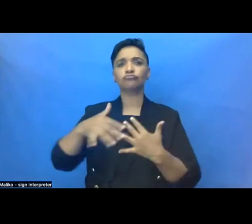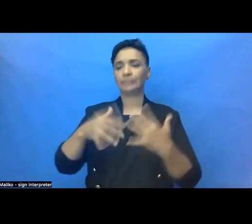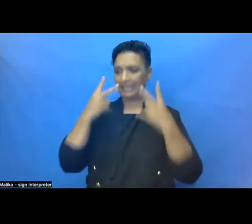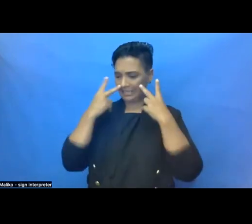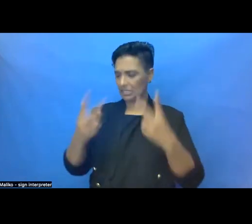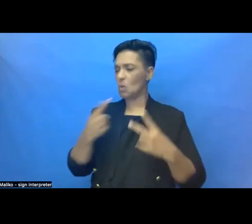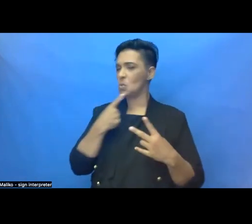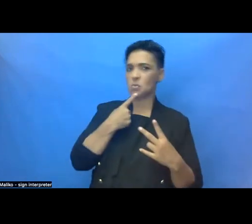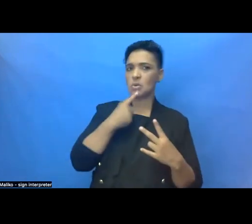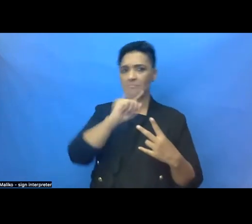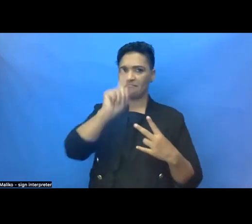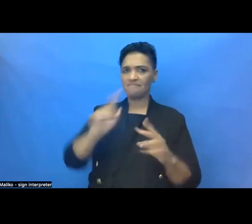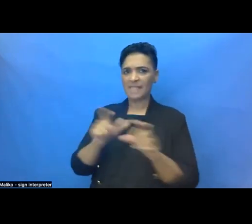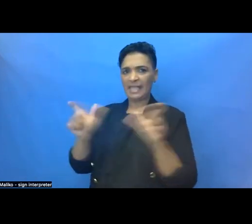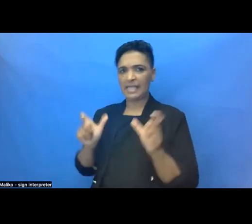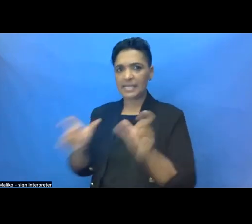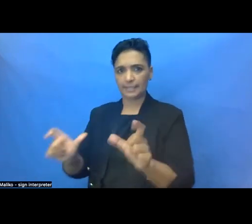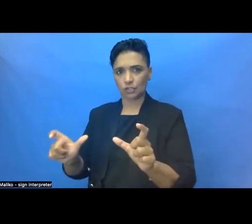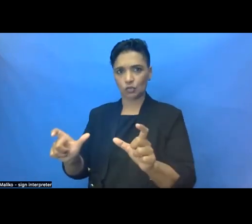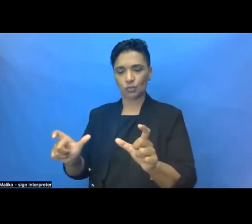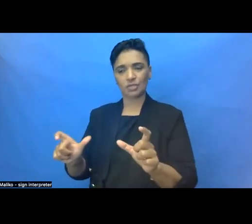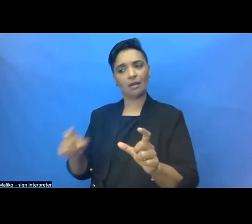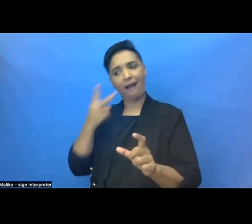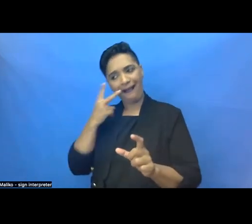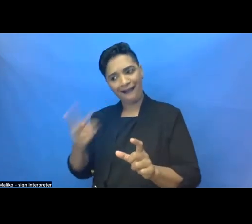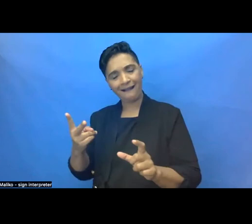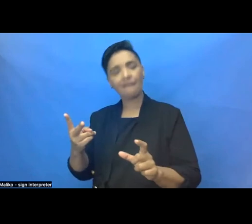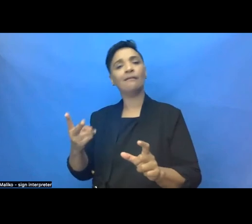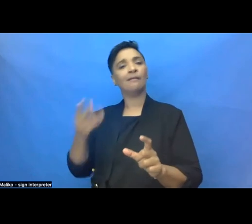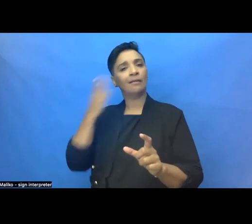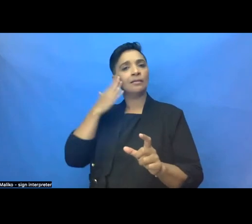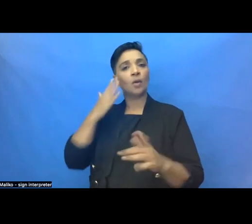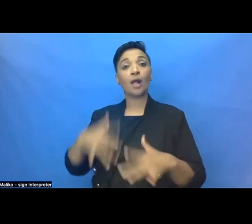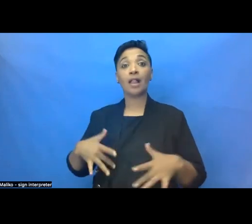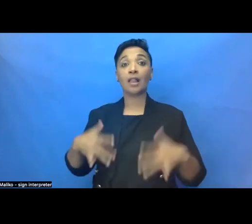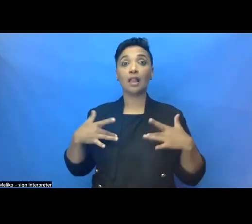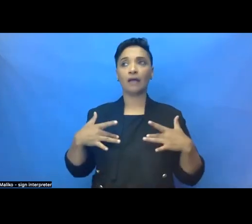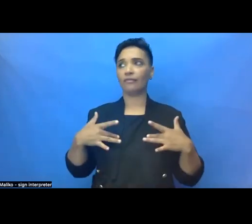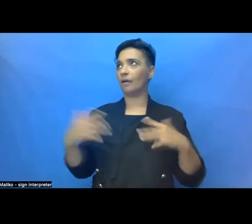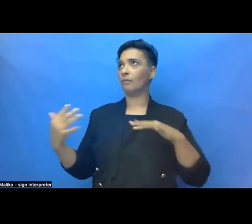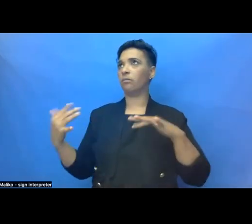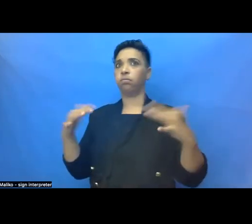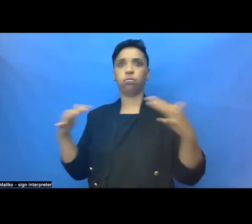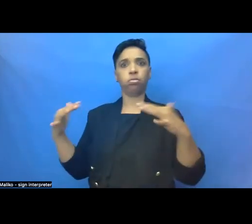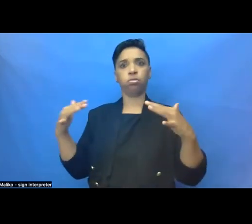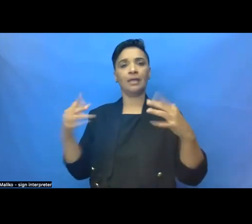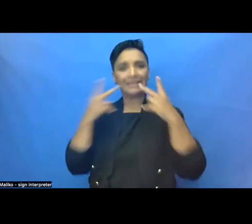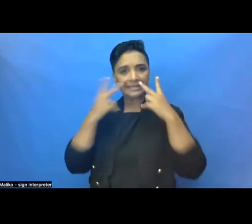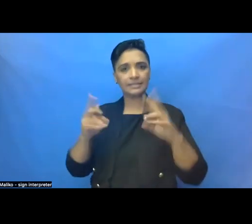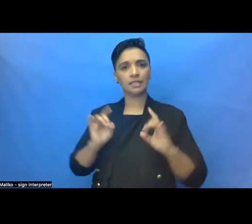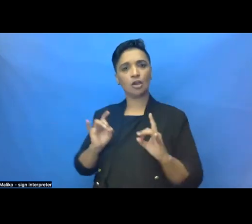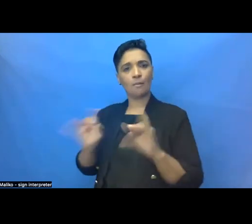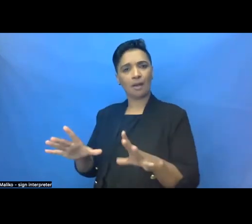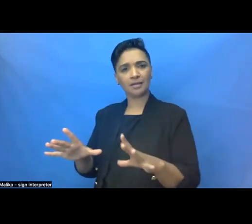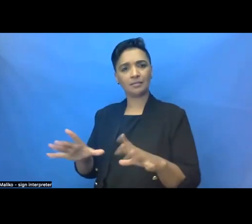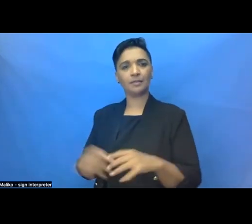in Ukraine, and amplified the risk of their exposure to the life-threatening events, including abandonment, trafficking, abuse,